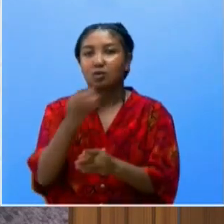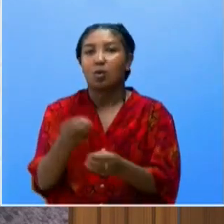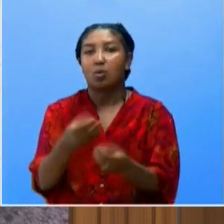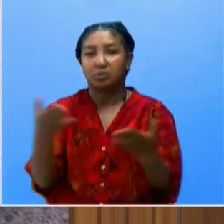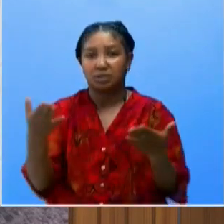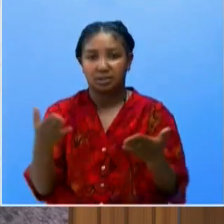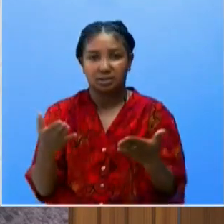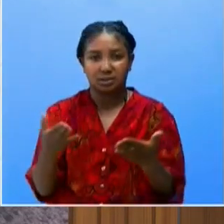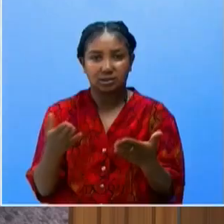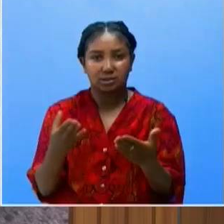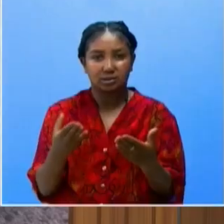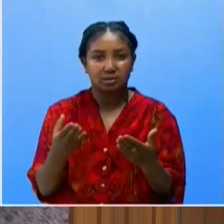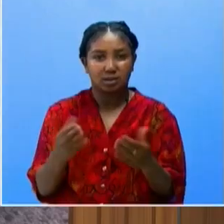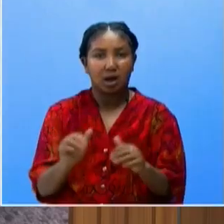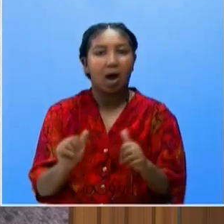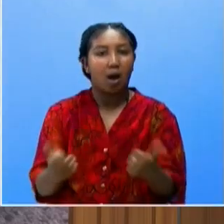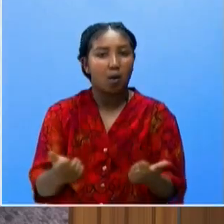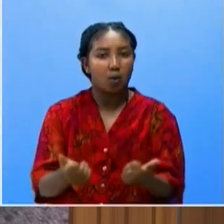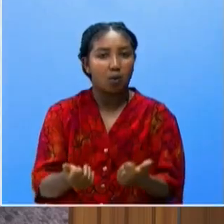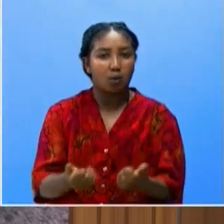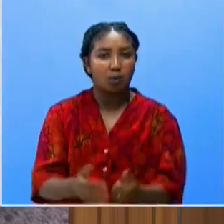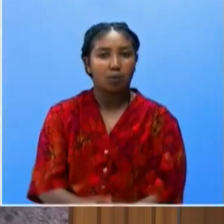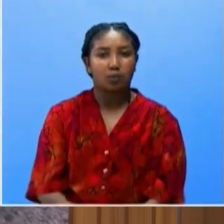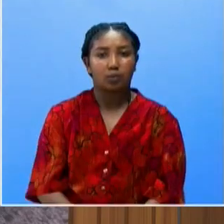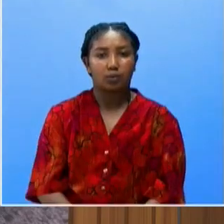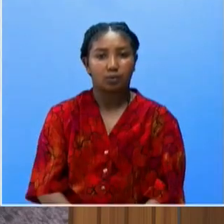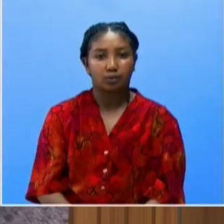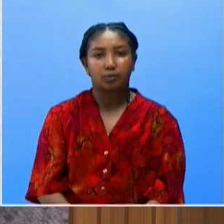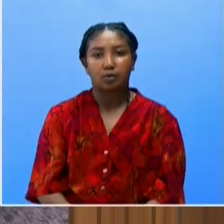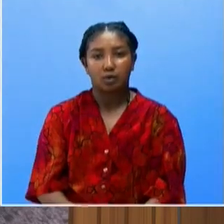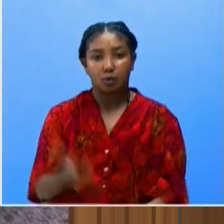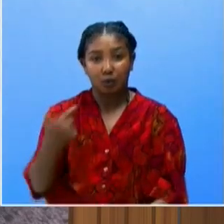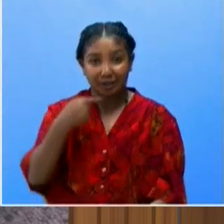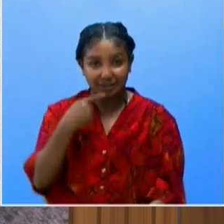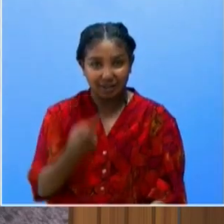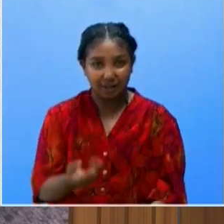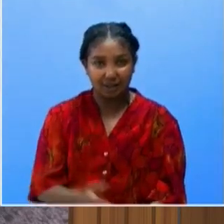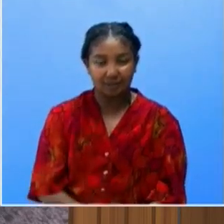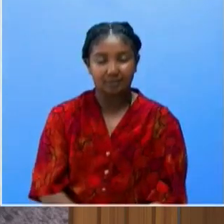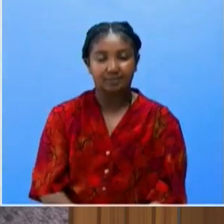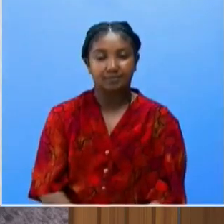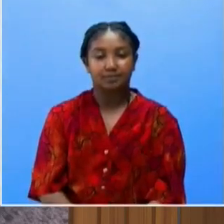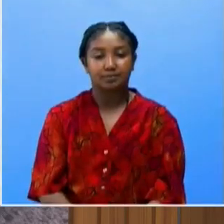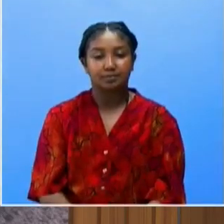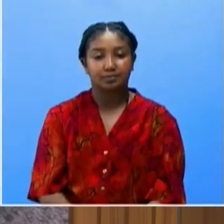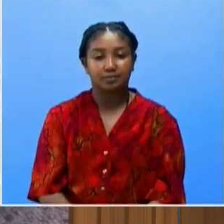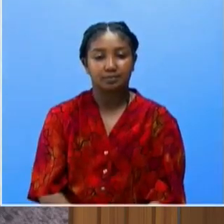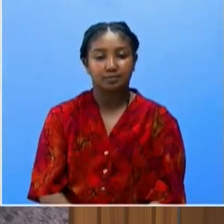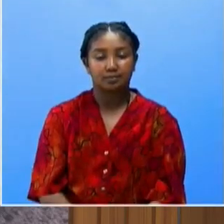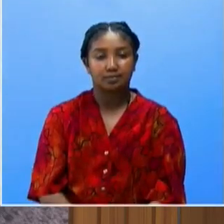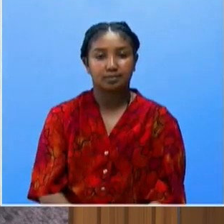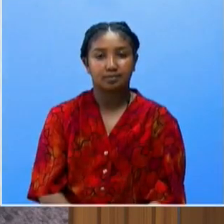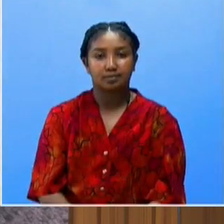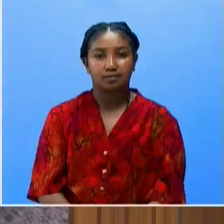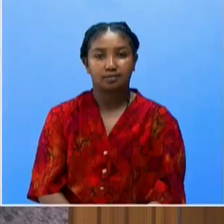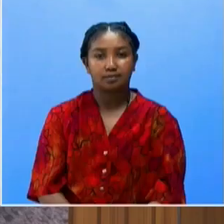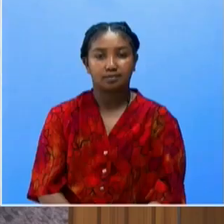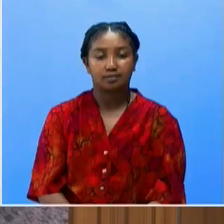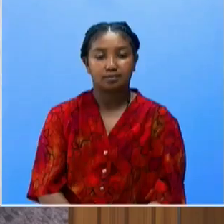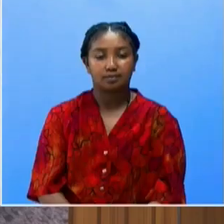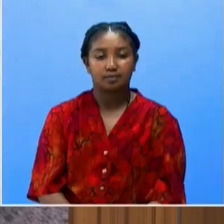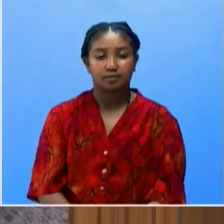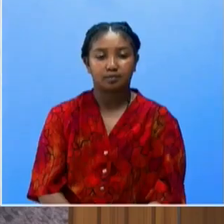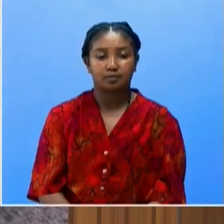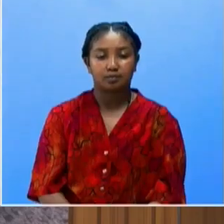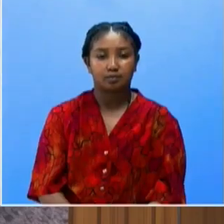object? Can we start? Sure. So we can say, I. We